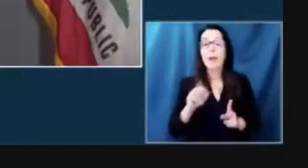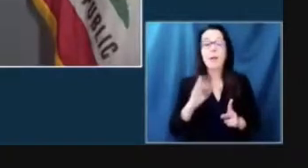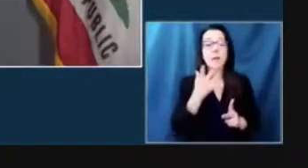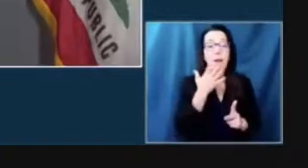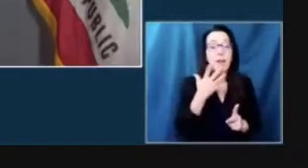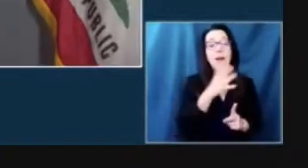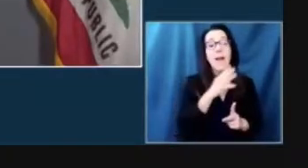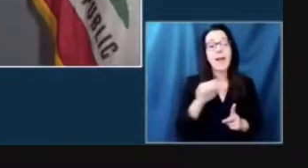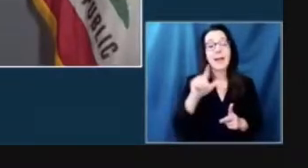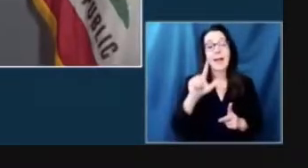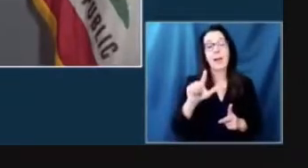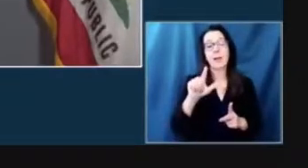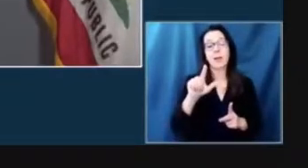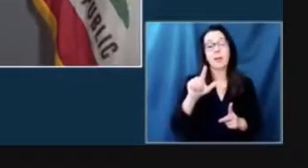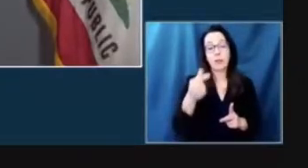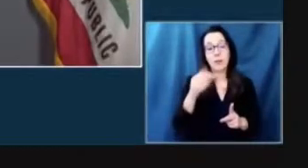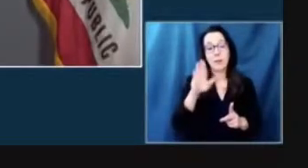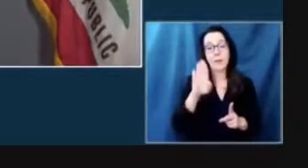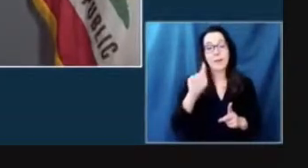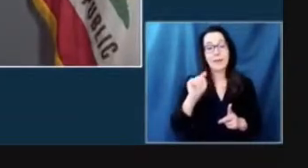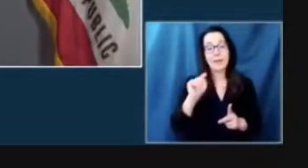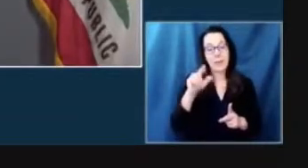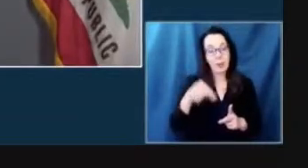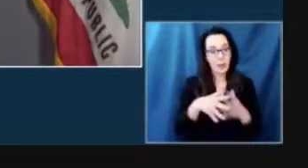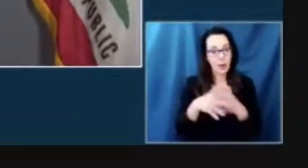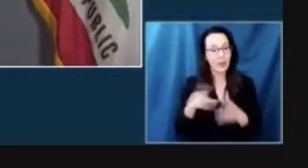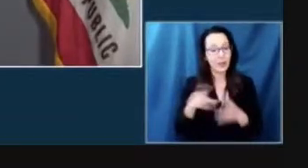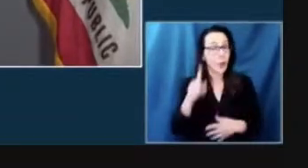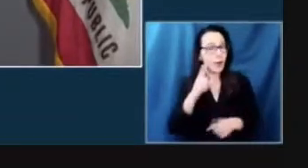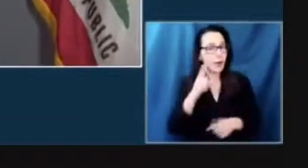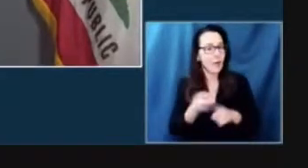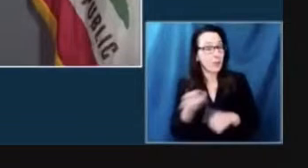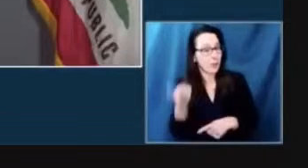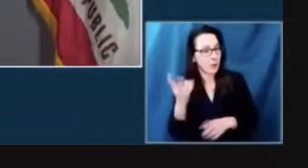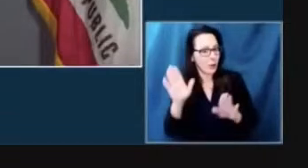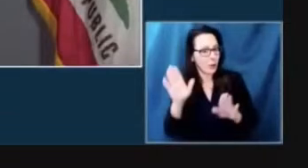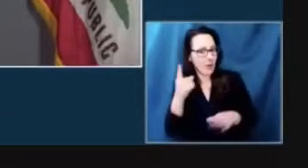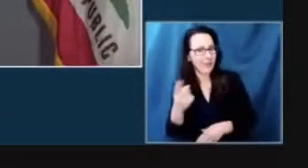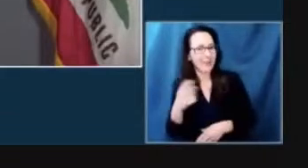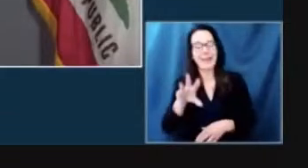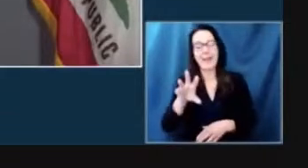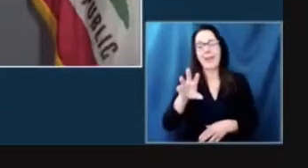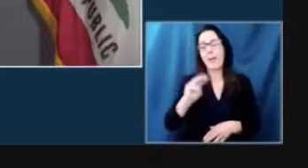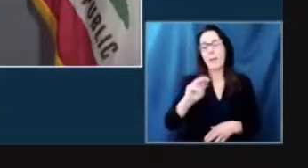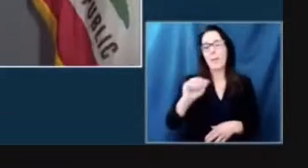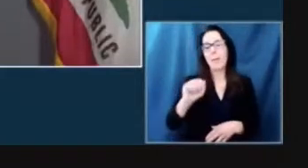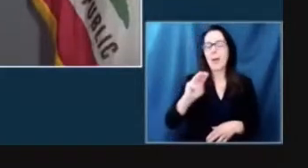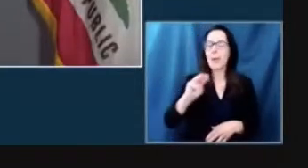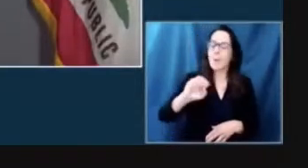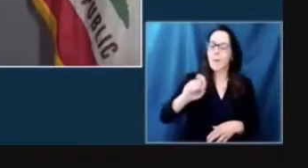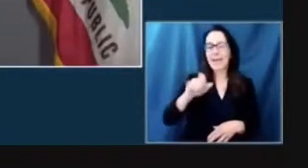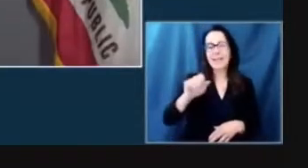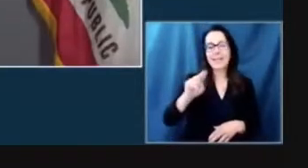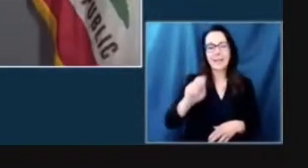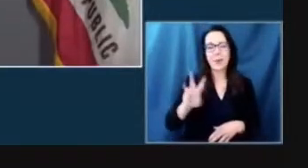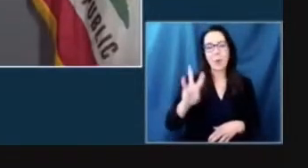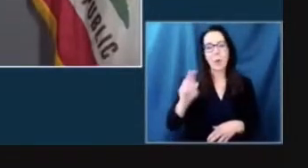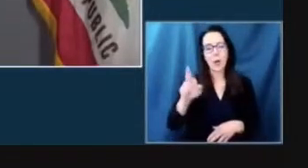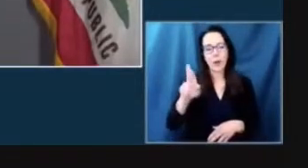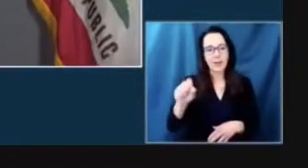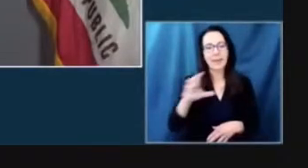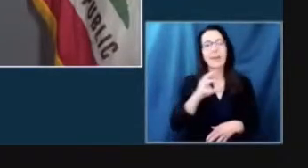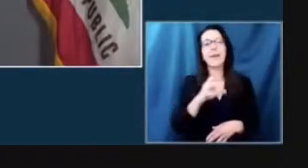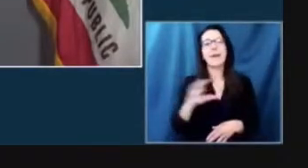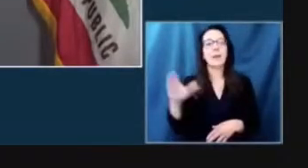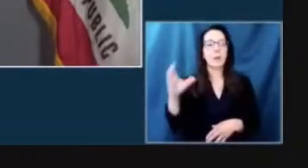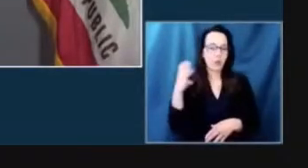LGBTQ Americans. You heard from two great ones this morning, Maxine Waters and Adam Schiff, the chairs of the Financial Services Committee